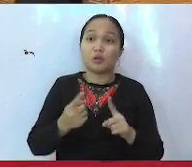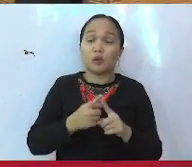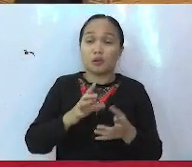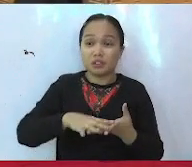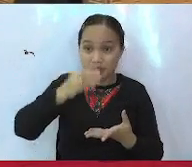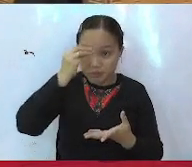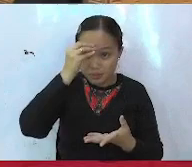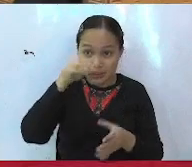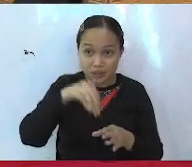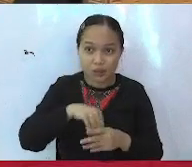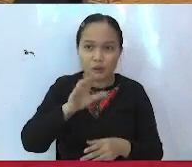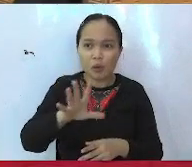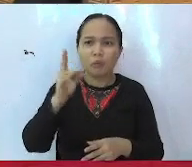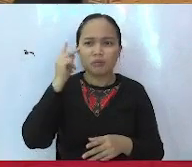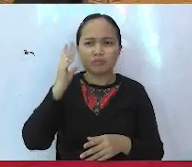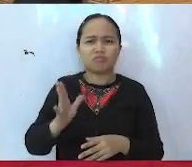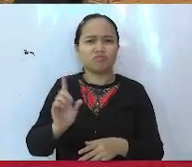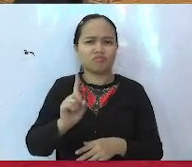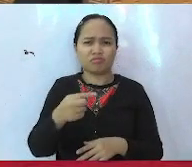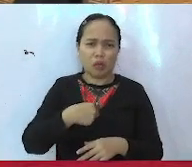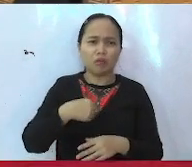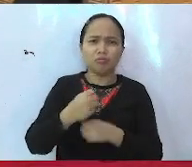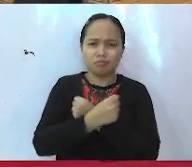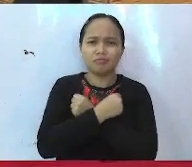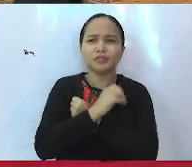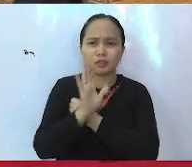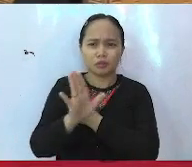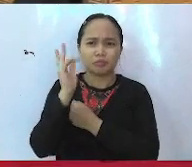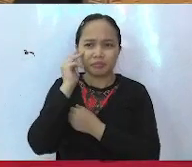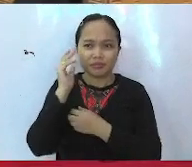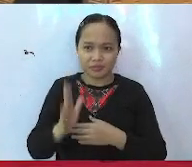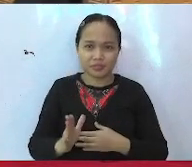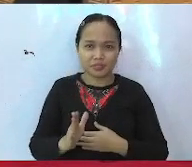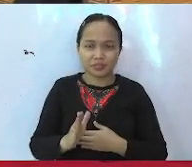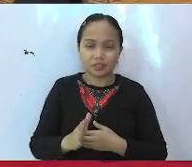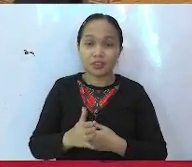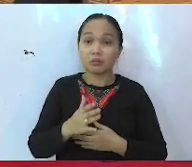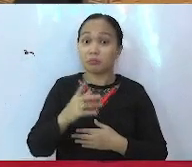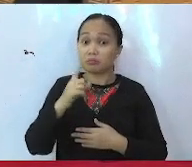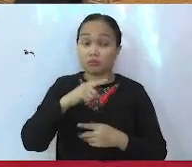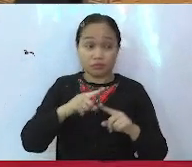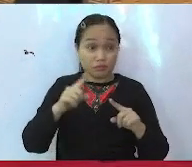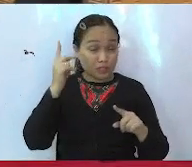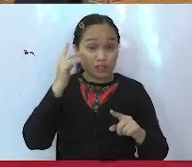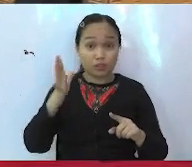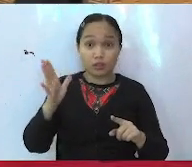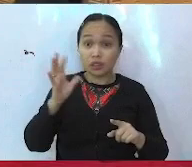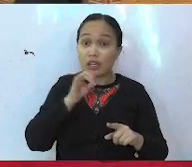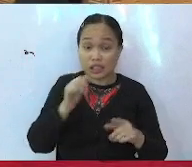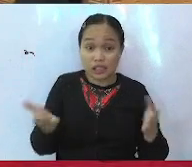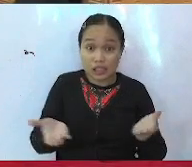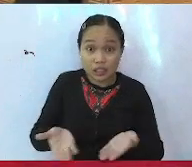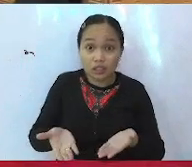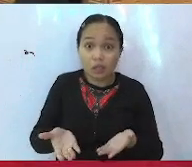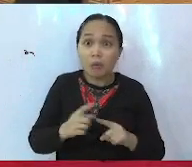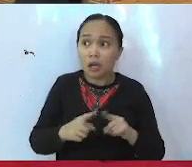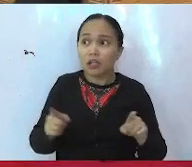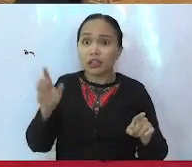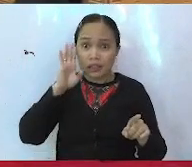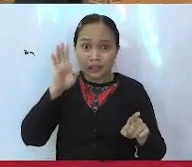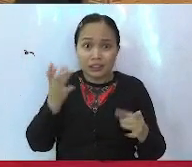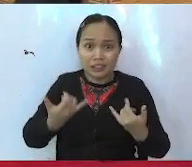pastor. You know, I love your pastor. You understand that he's not here physically, but he's still